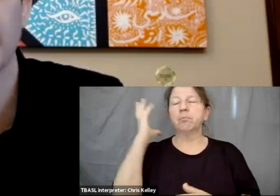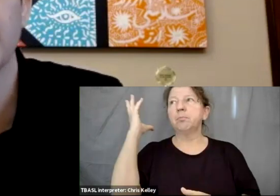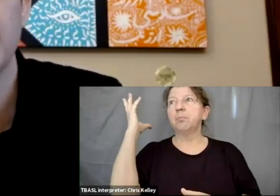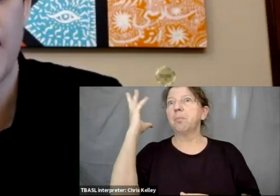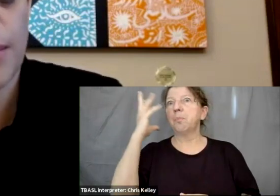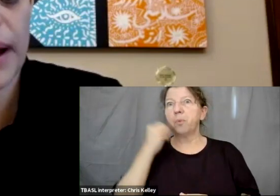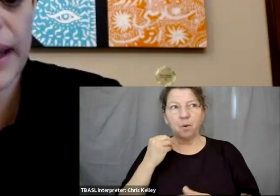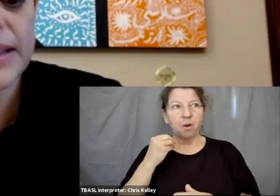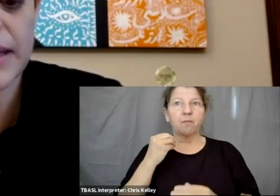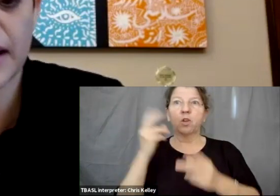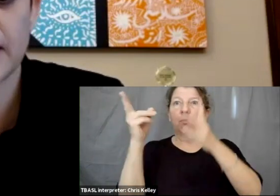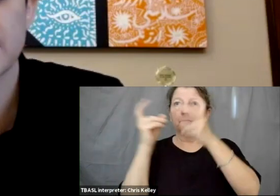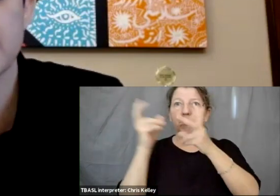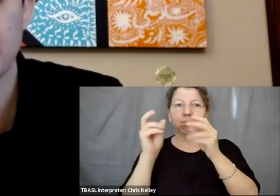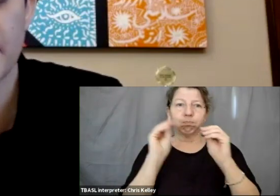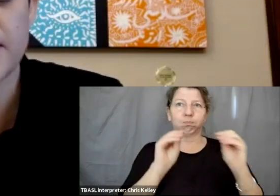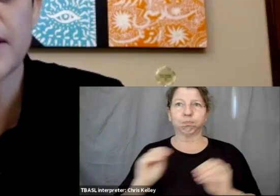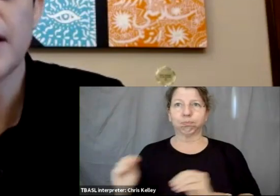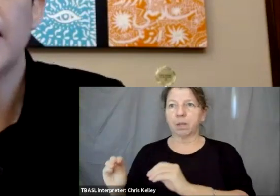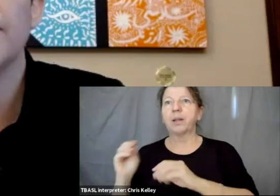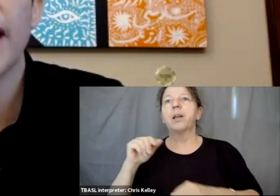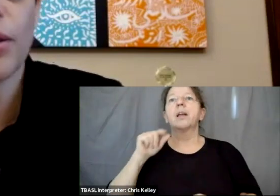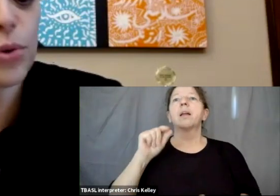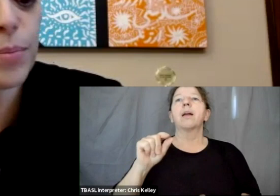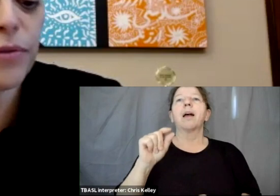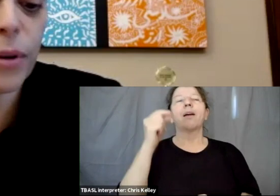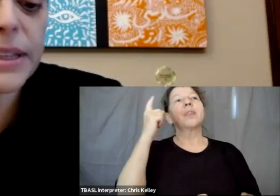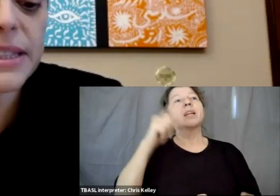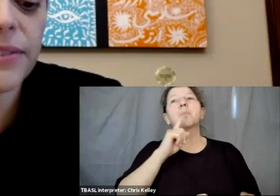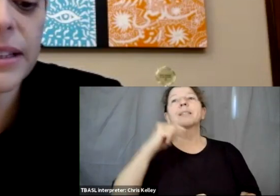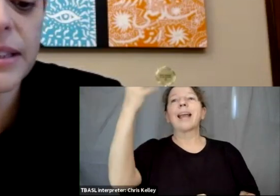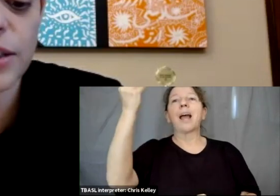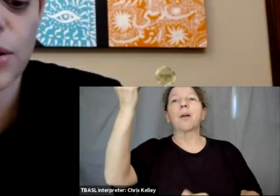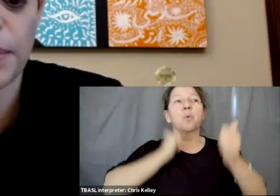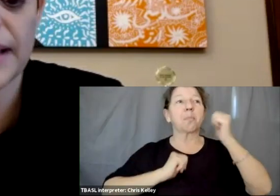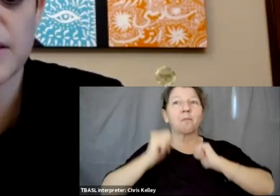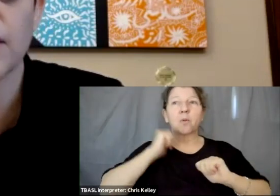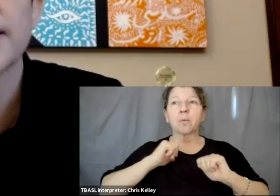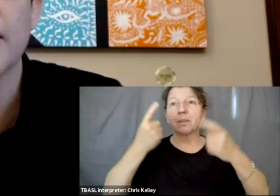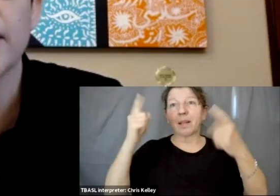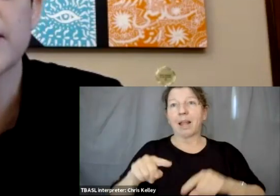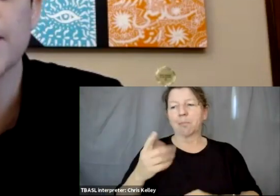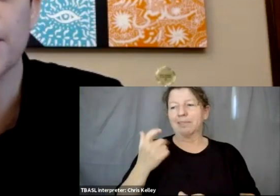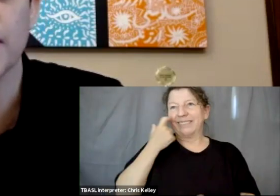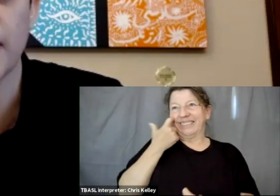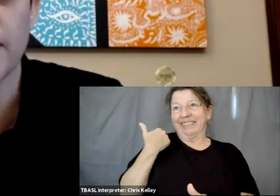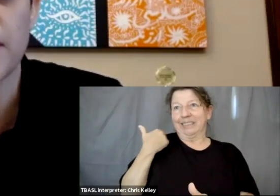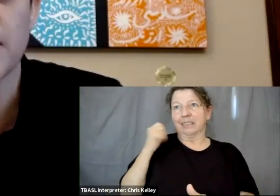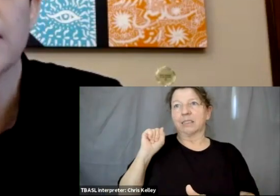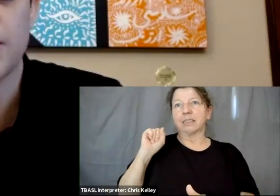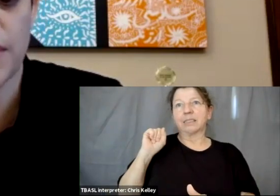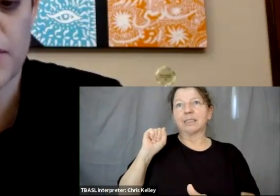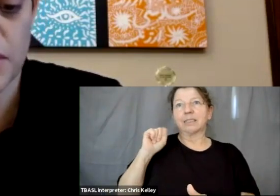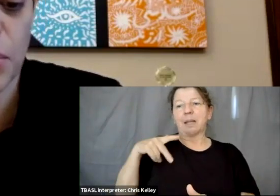and edited by Kacey Anisa Staymates, of an outdoor performance event that took place on Saturday,